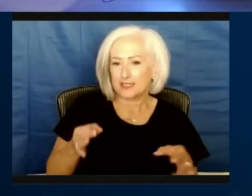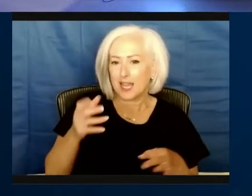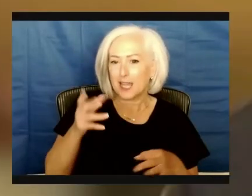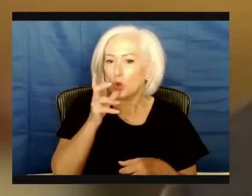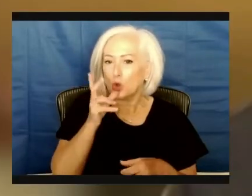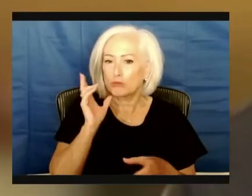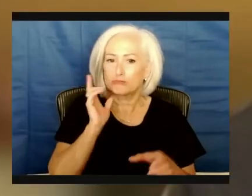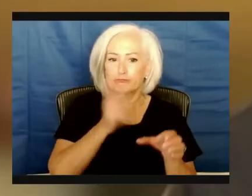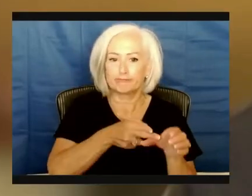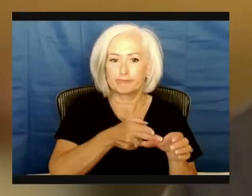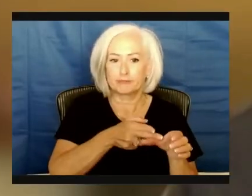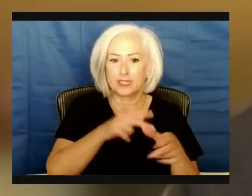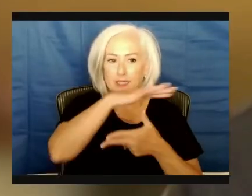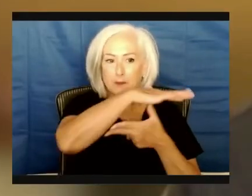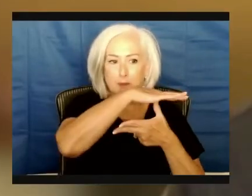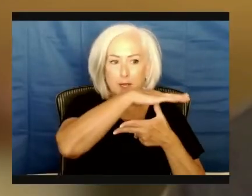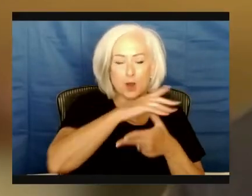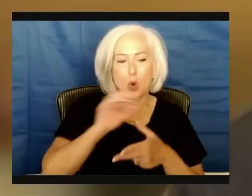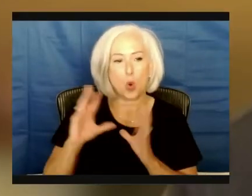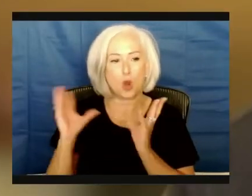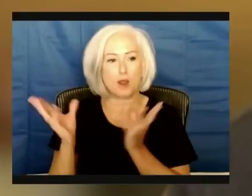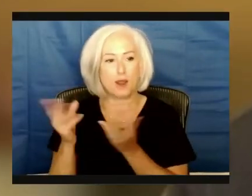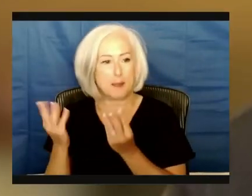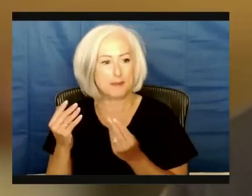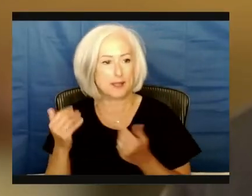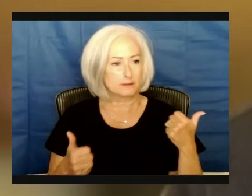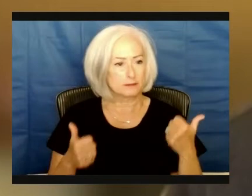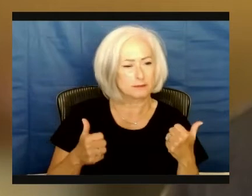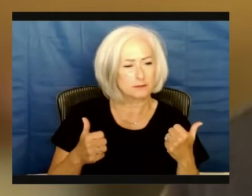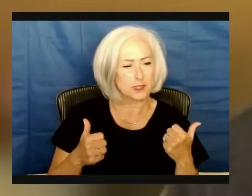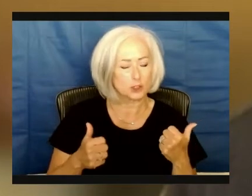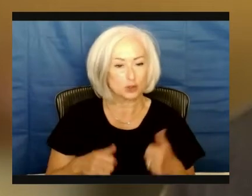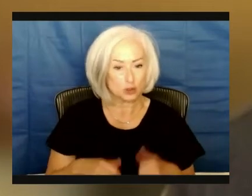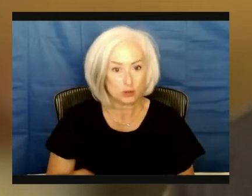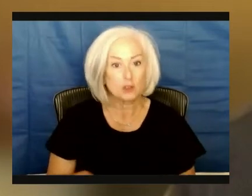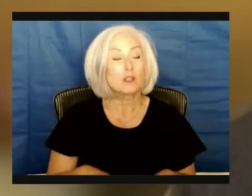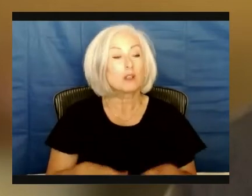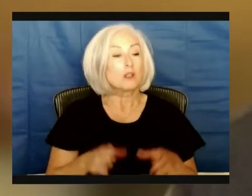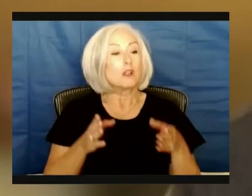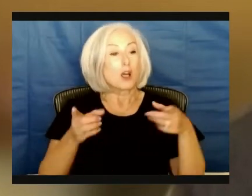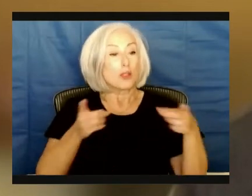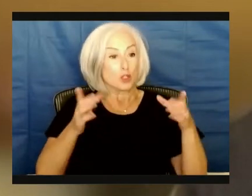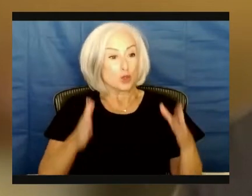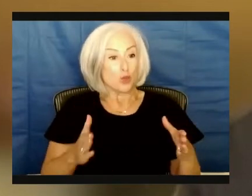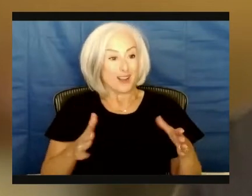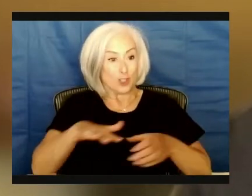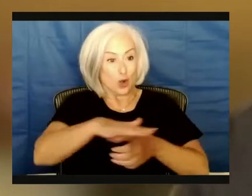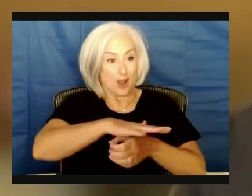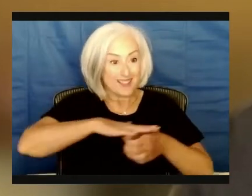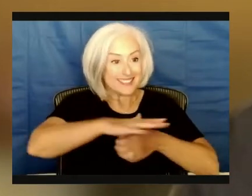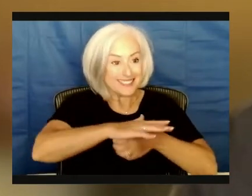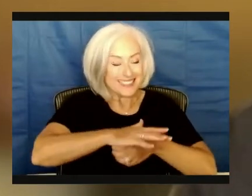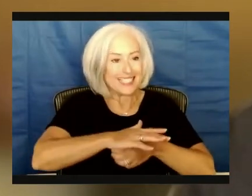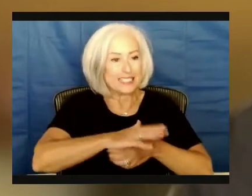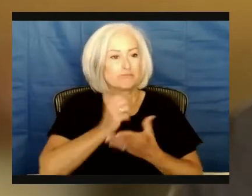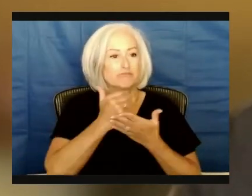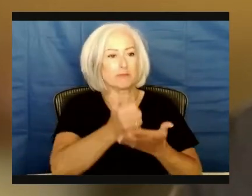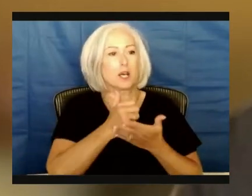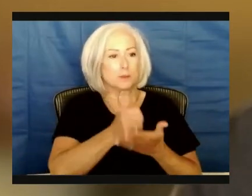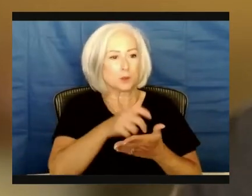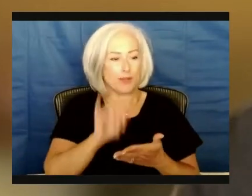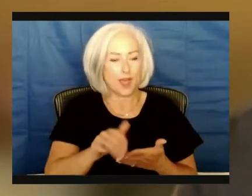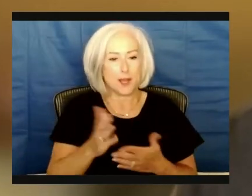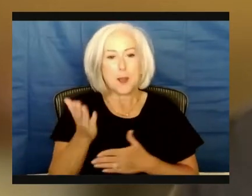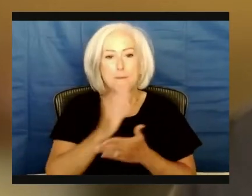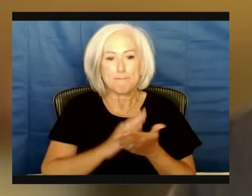The incident command structure at the scene really helps with a lot of that, and as a part of the triage system as they're going through